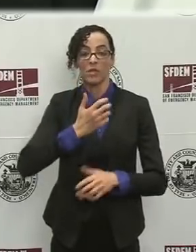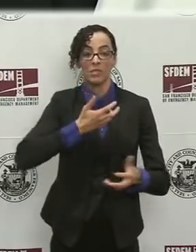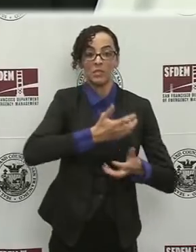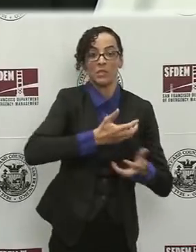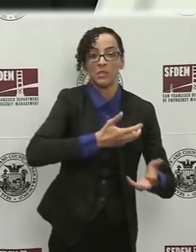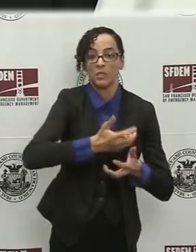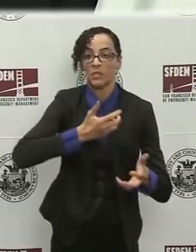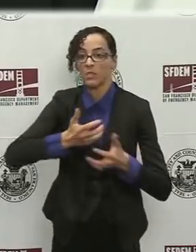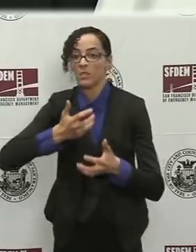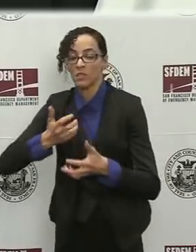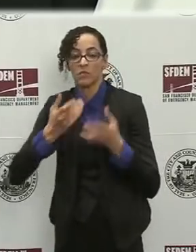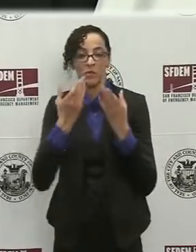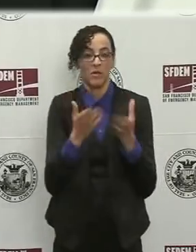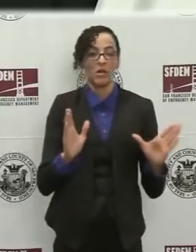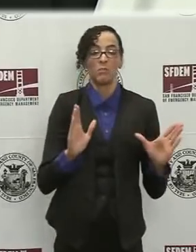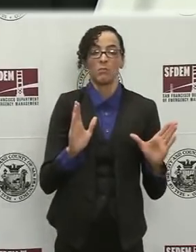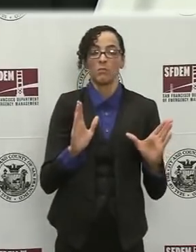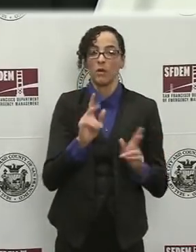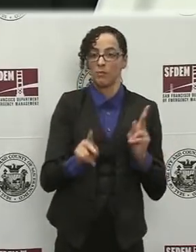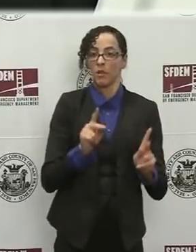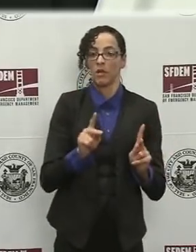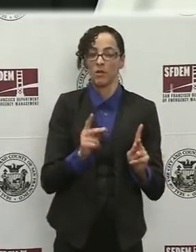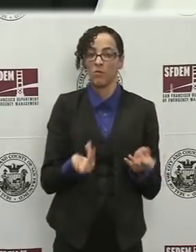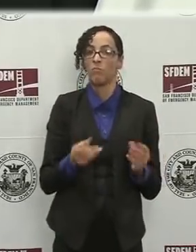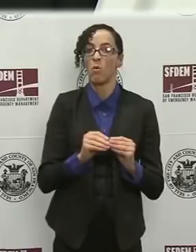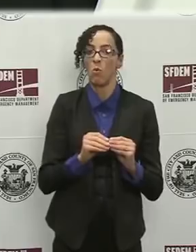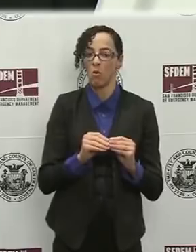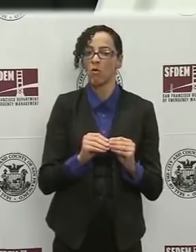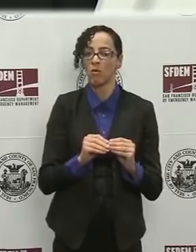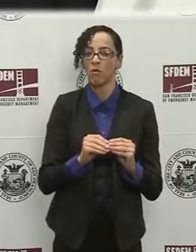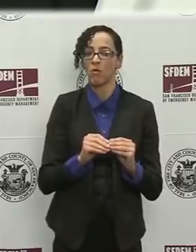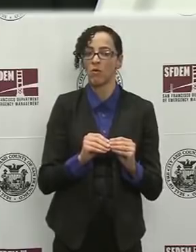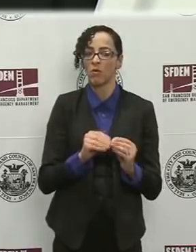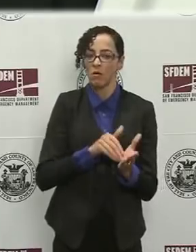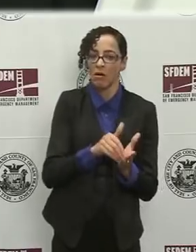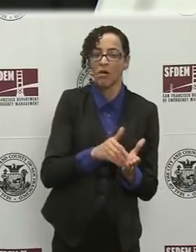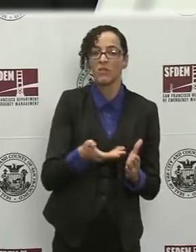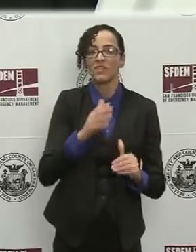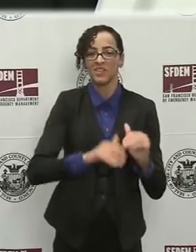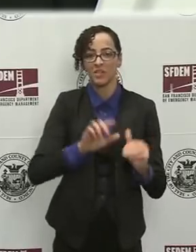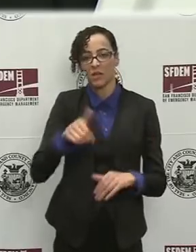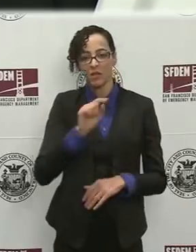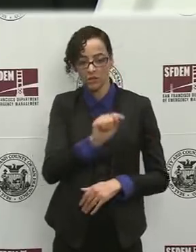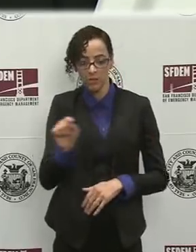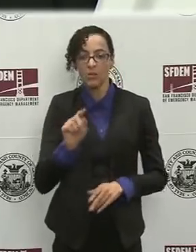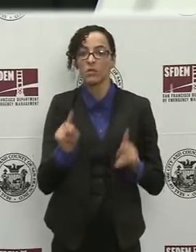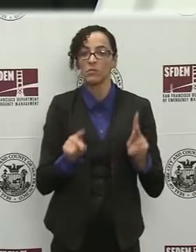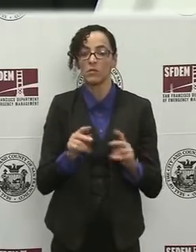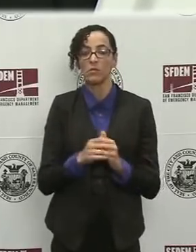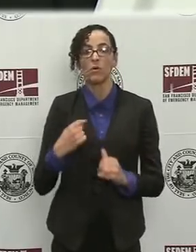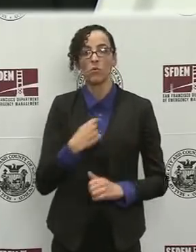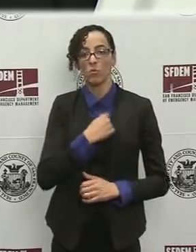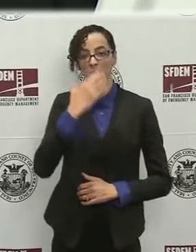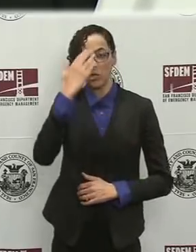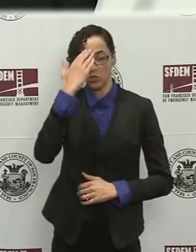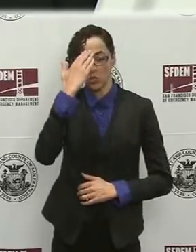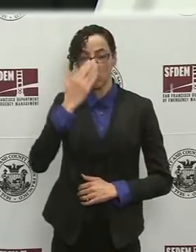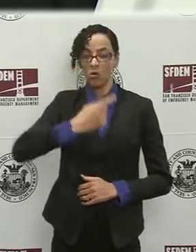so than most others. And they have, we know, concerns about their own